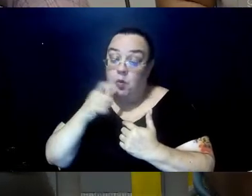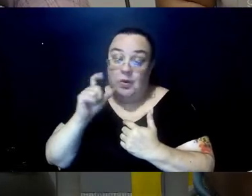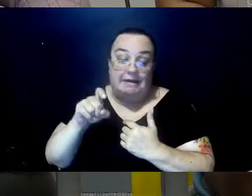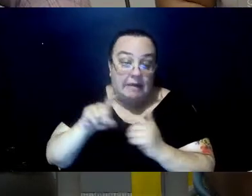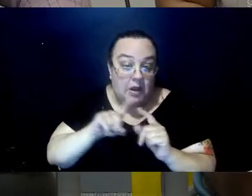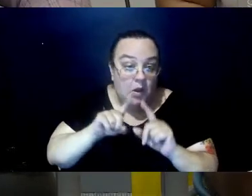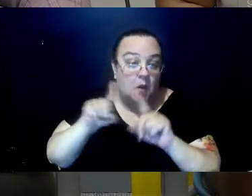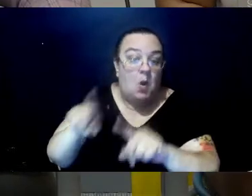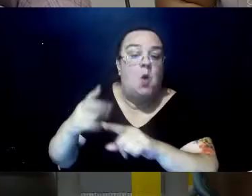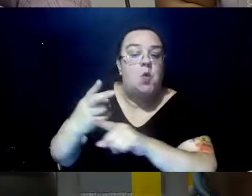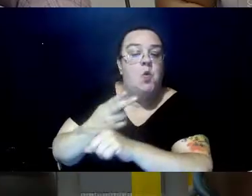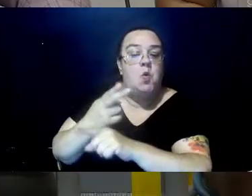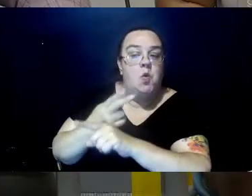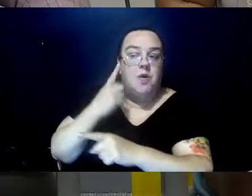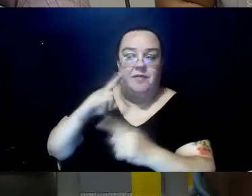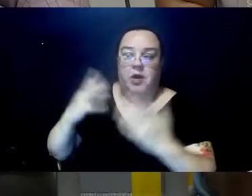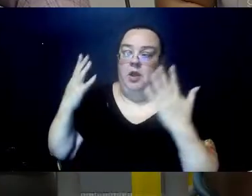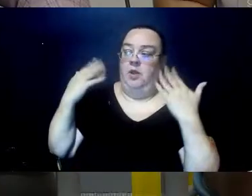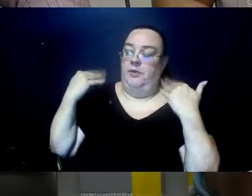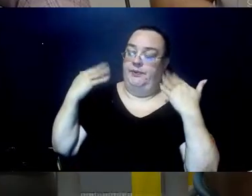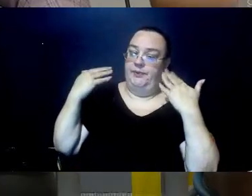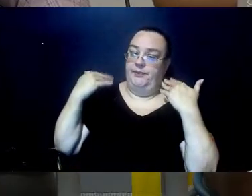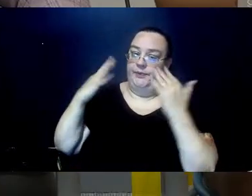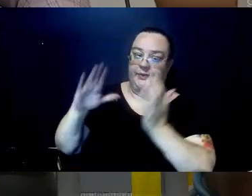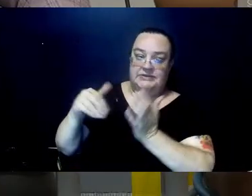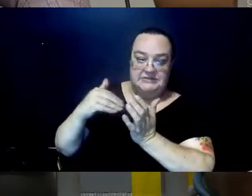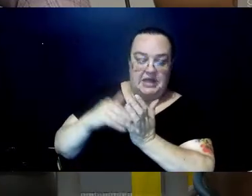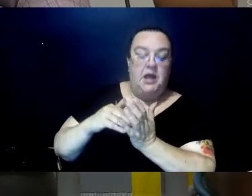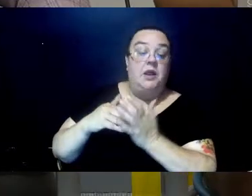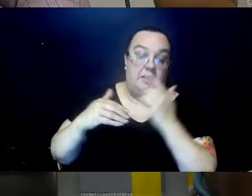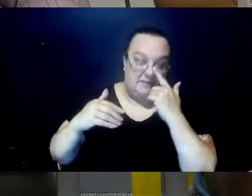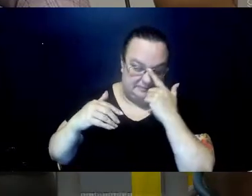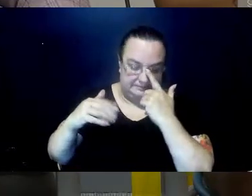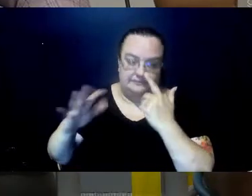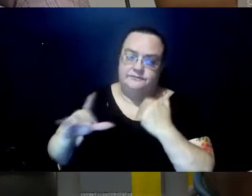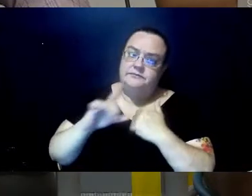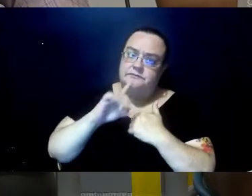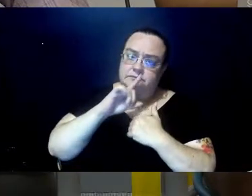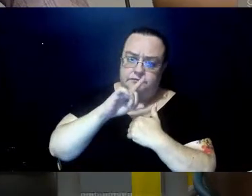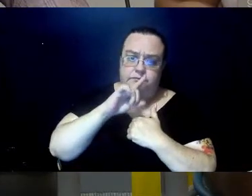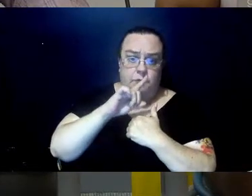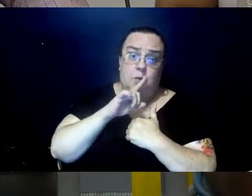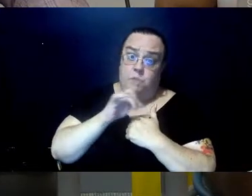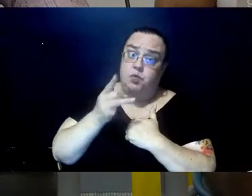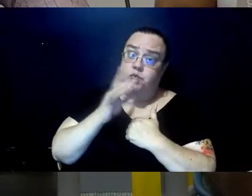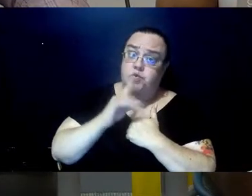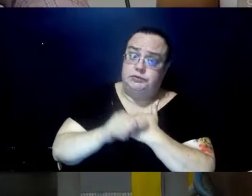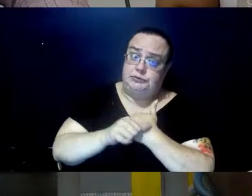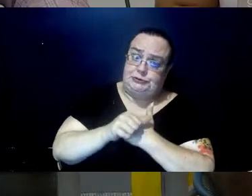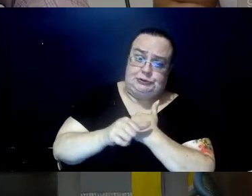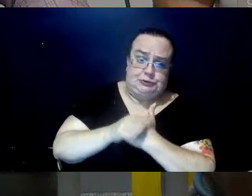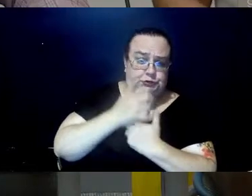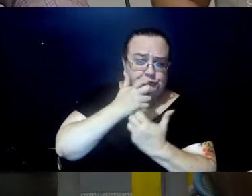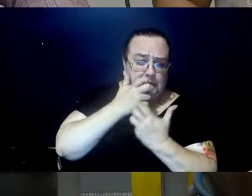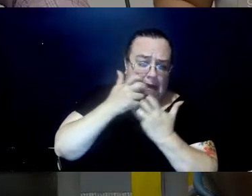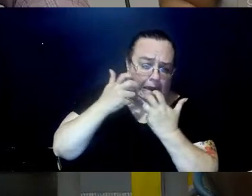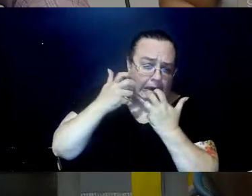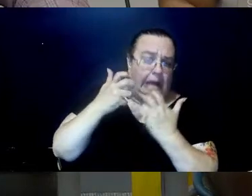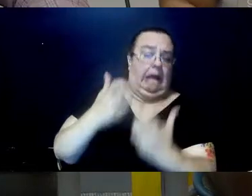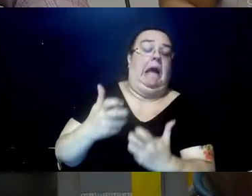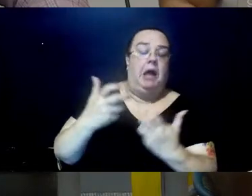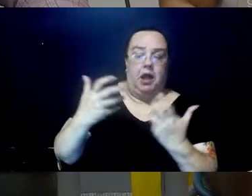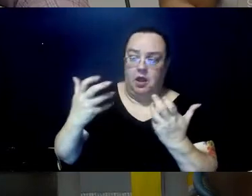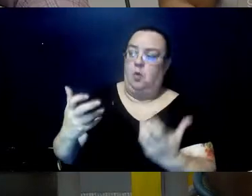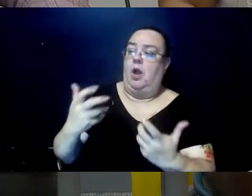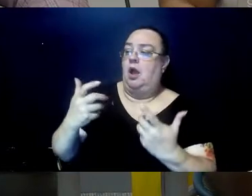as a cooling center. So there were really dangerous conditions, and just wanted to let Mayor and Council